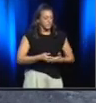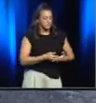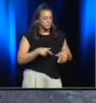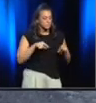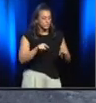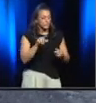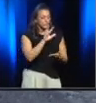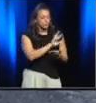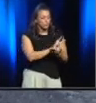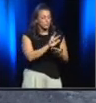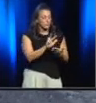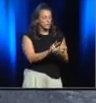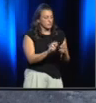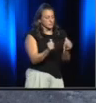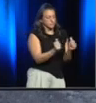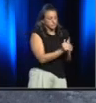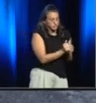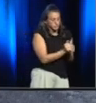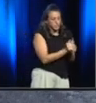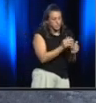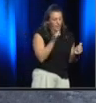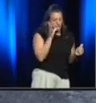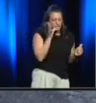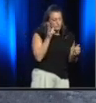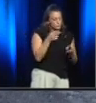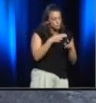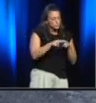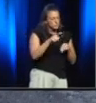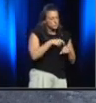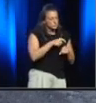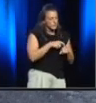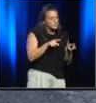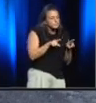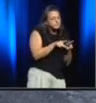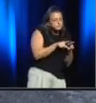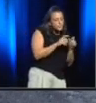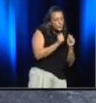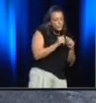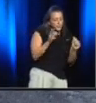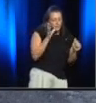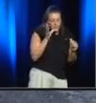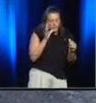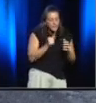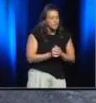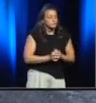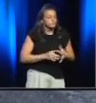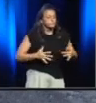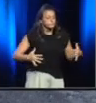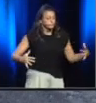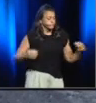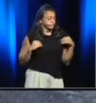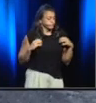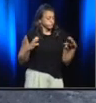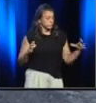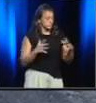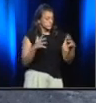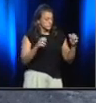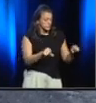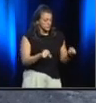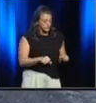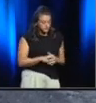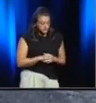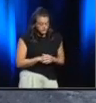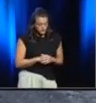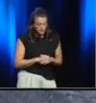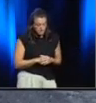that they're with their mums. They have a very short lactation period. They've got 3 weeks for mums to pump as much energy as they can into these babies. And you can